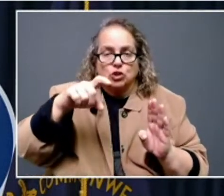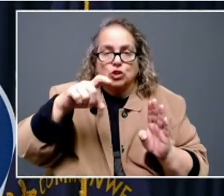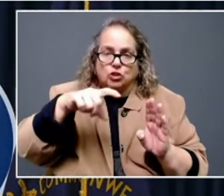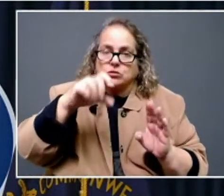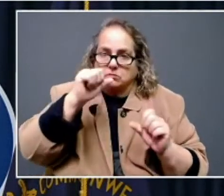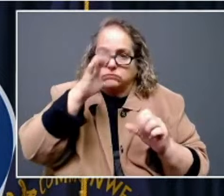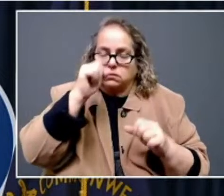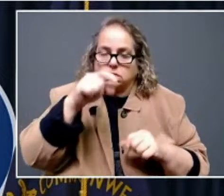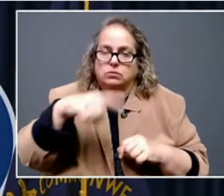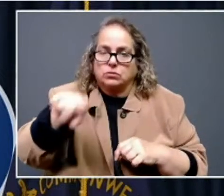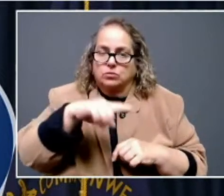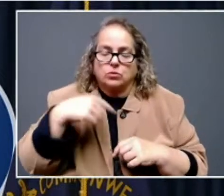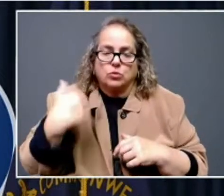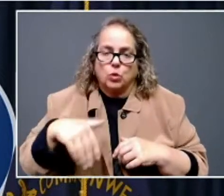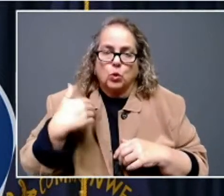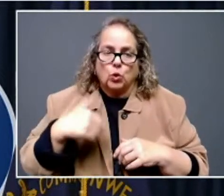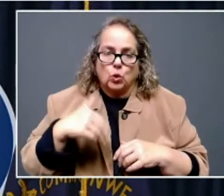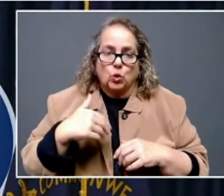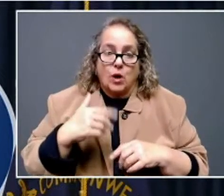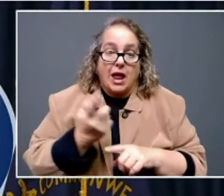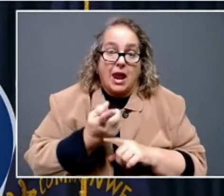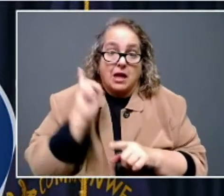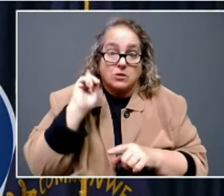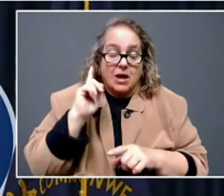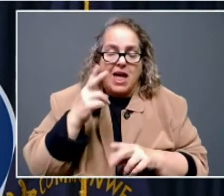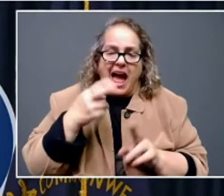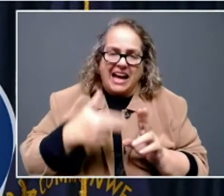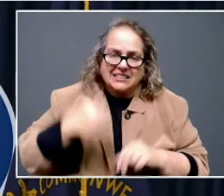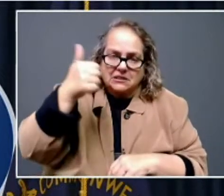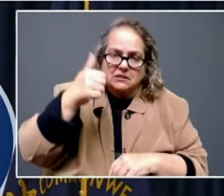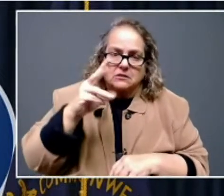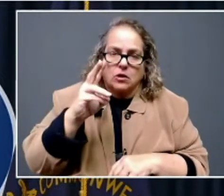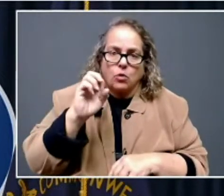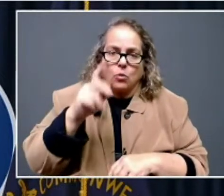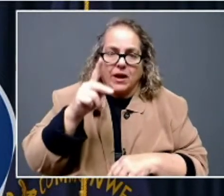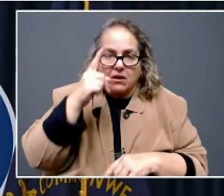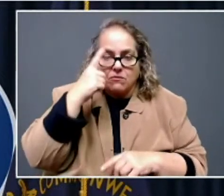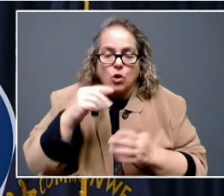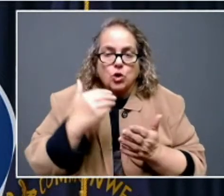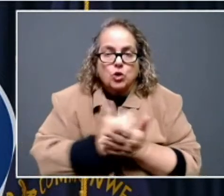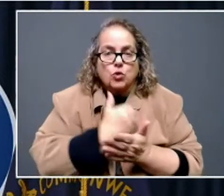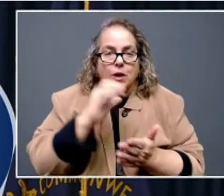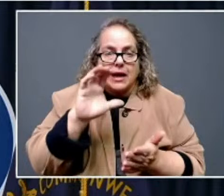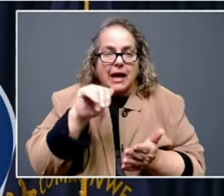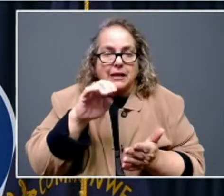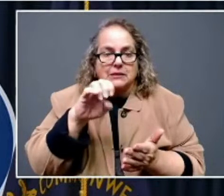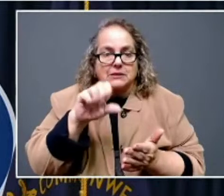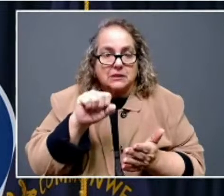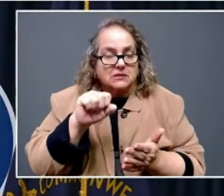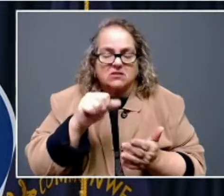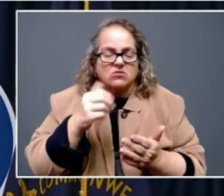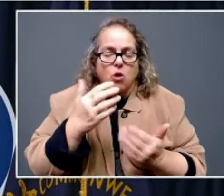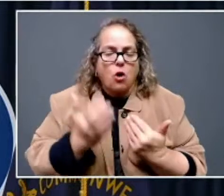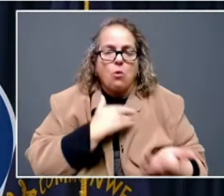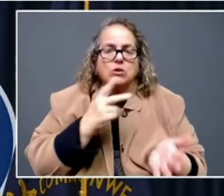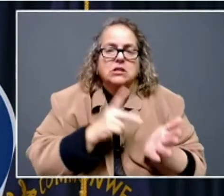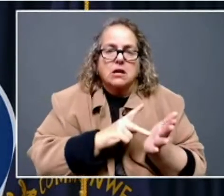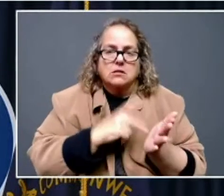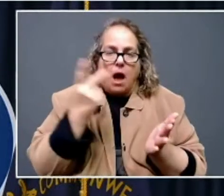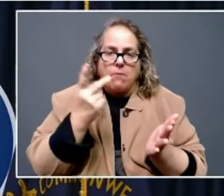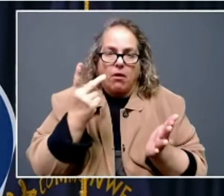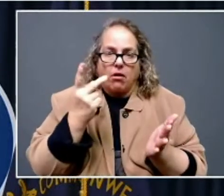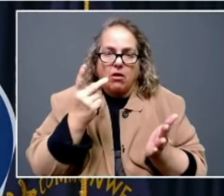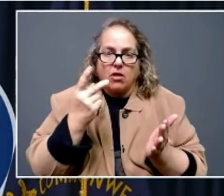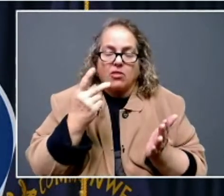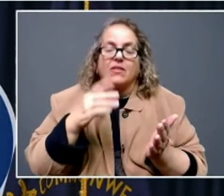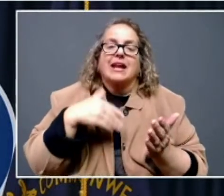week was the highest week for new cases by far, at nearly double the next highest week